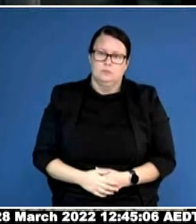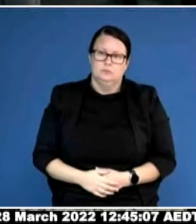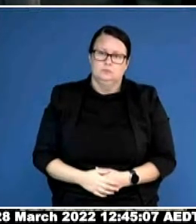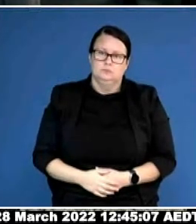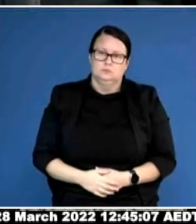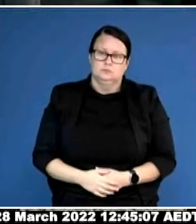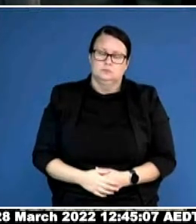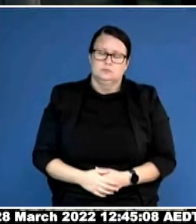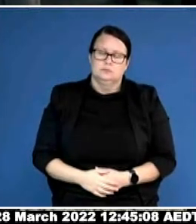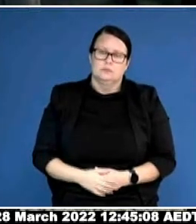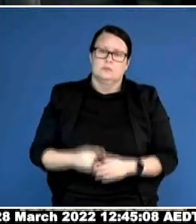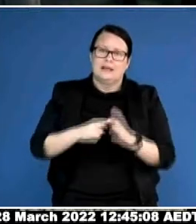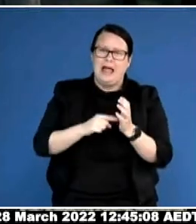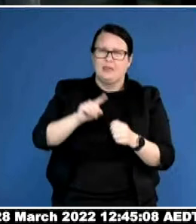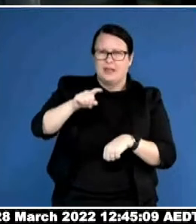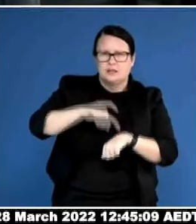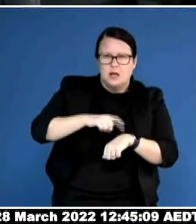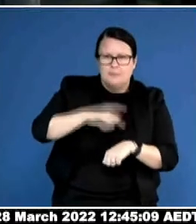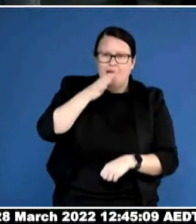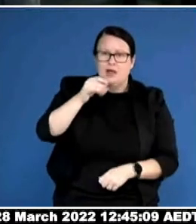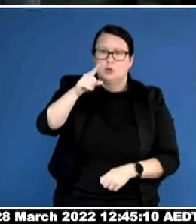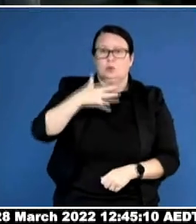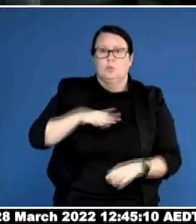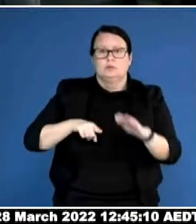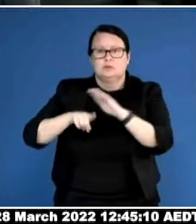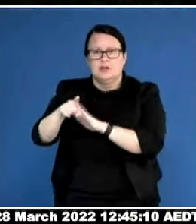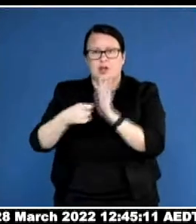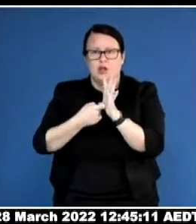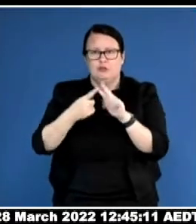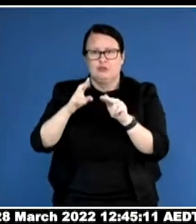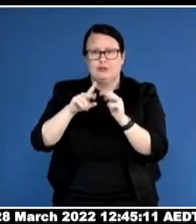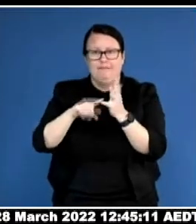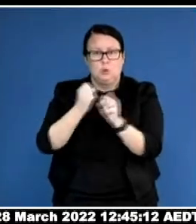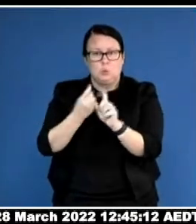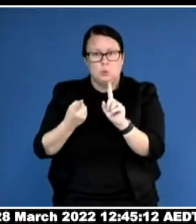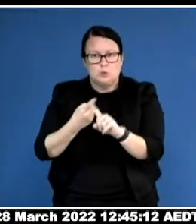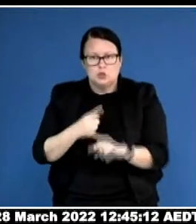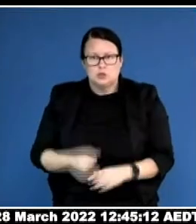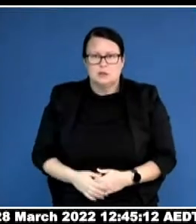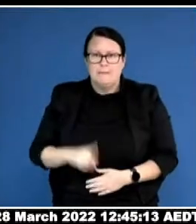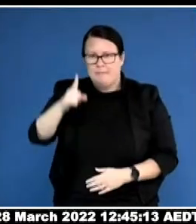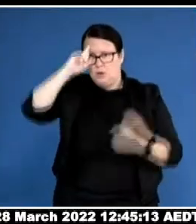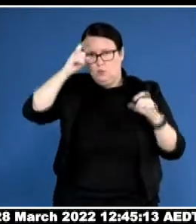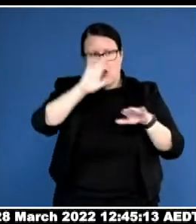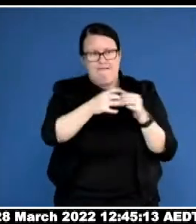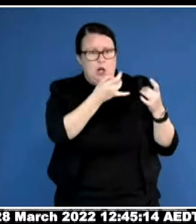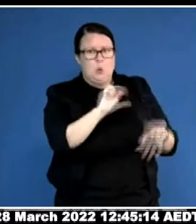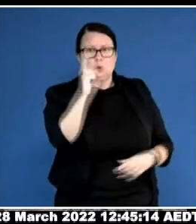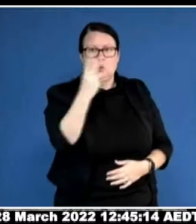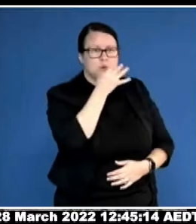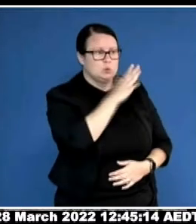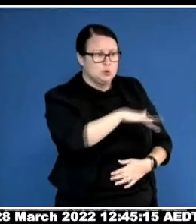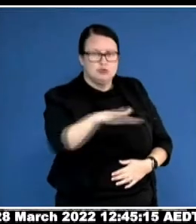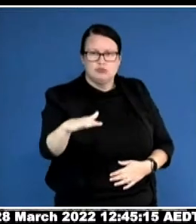At that time, you asked, do you want to go to a refuge? And you didn't want to lose your kids. No. And you didn't want to leave